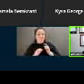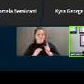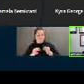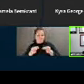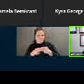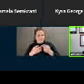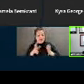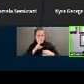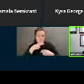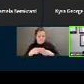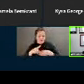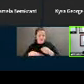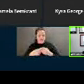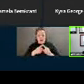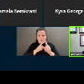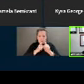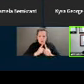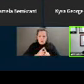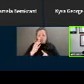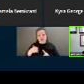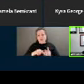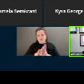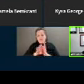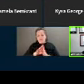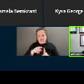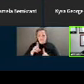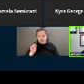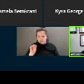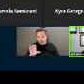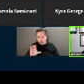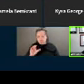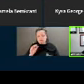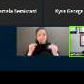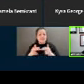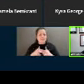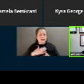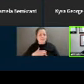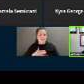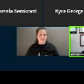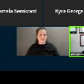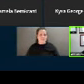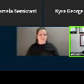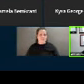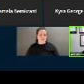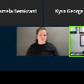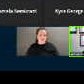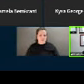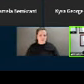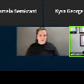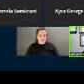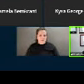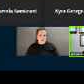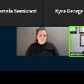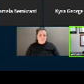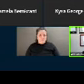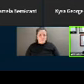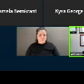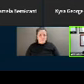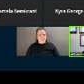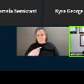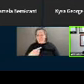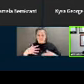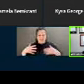lot of what I already mentioned about the goals and why we developed the document. We can go to the next slide, please. So this is the essence